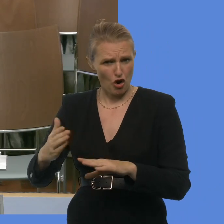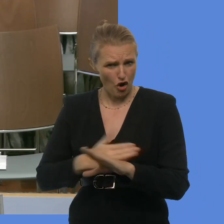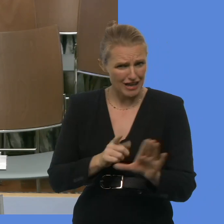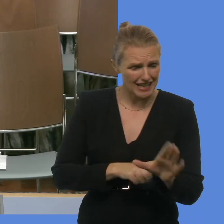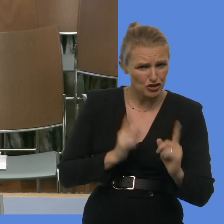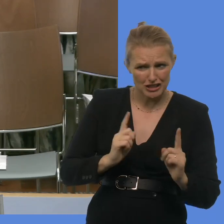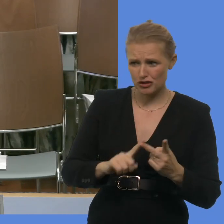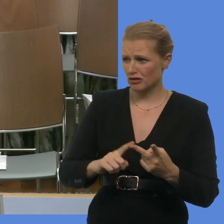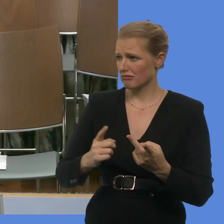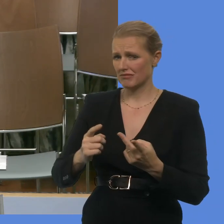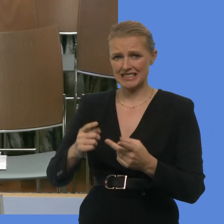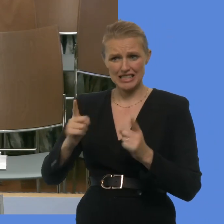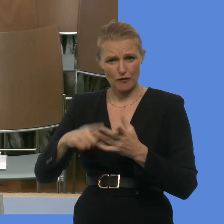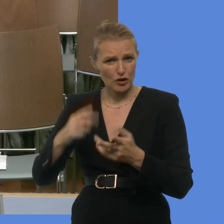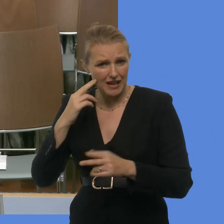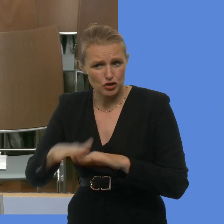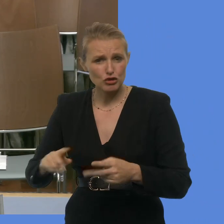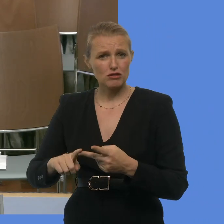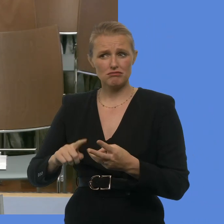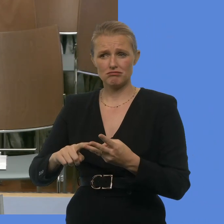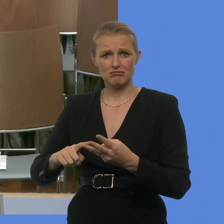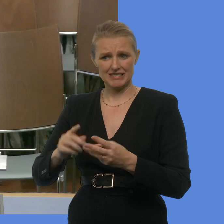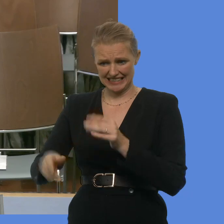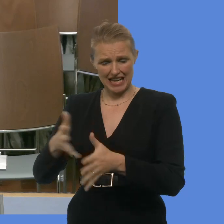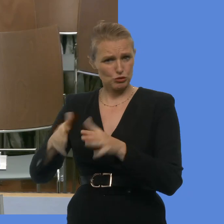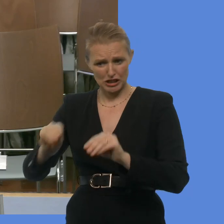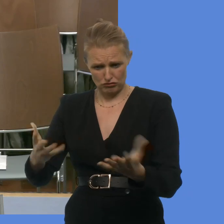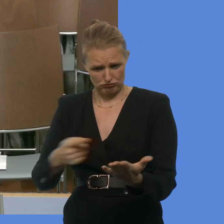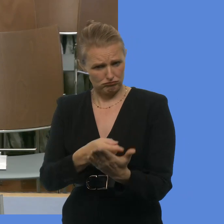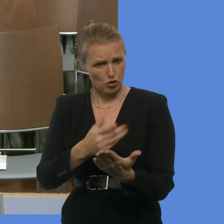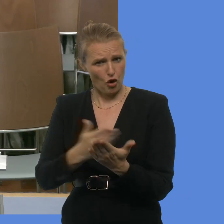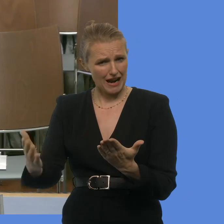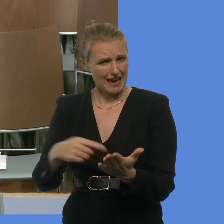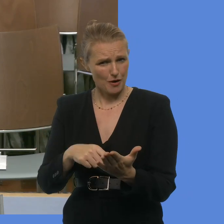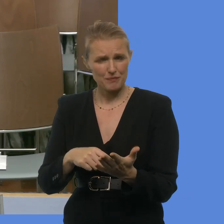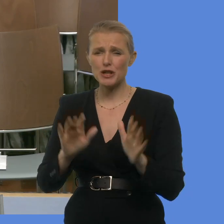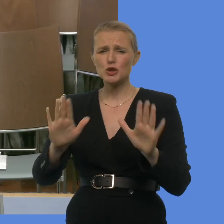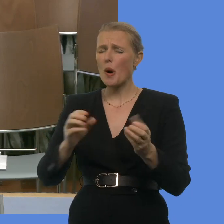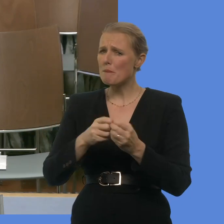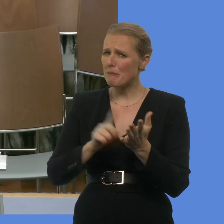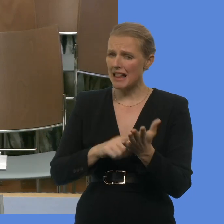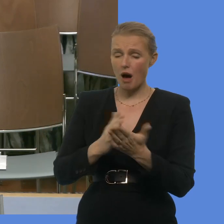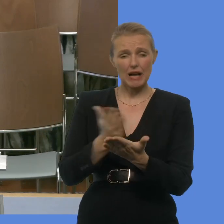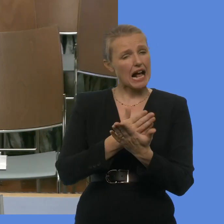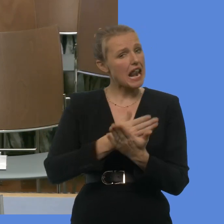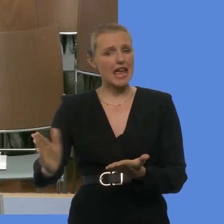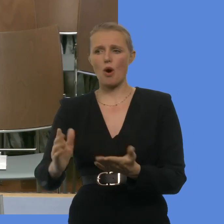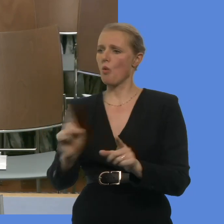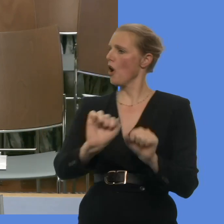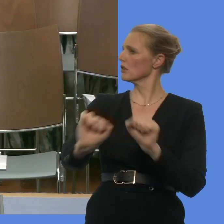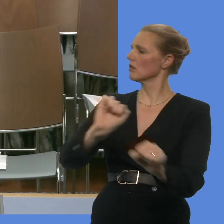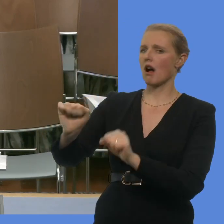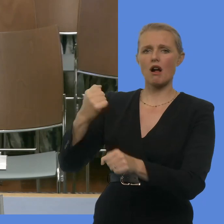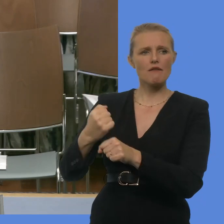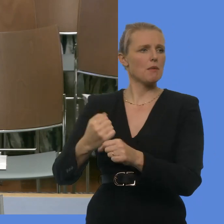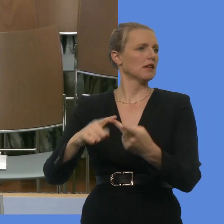bill. So potential areas for consideration may include whether the bill provides sufficient clarity on public sector responsibilities,